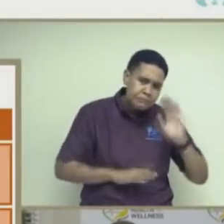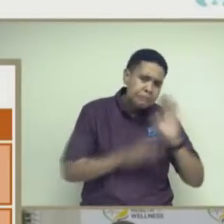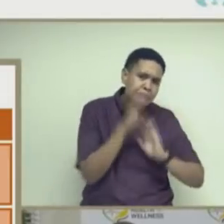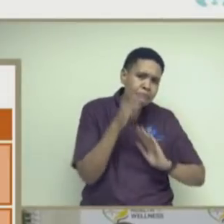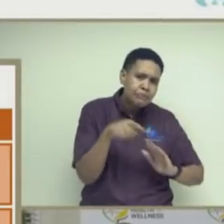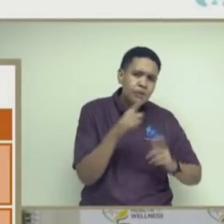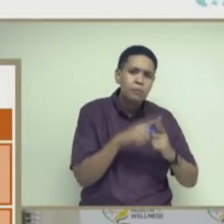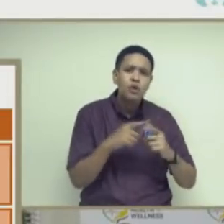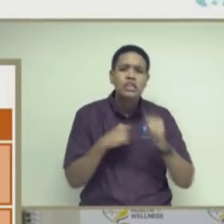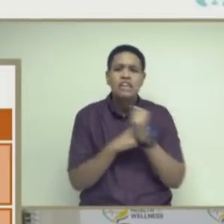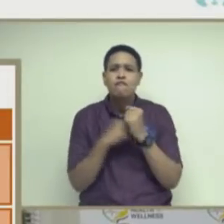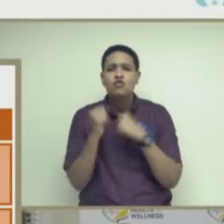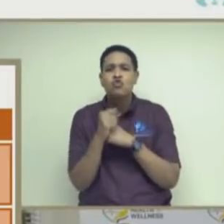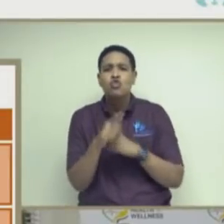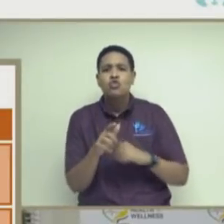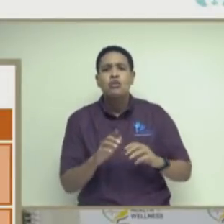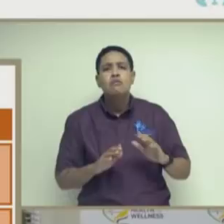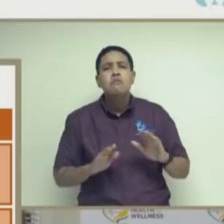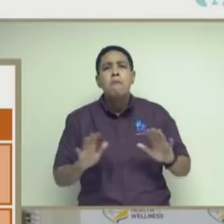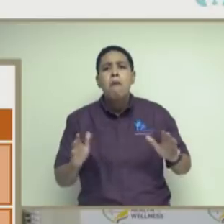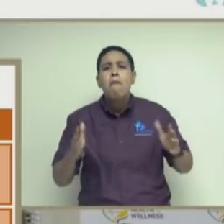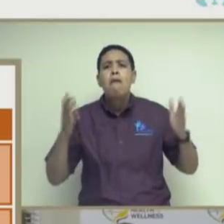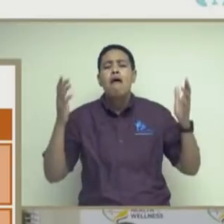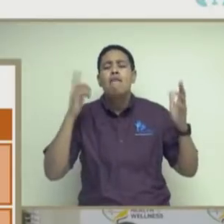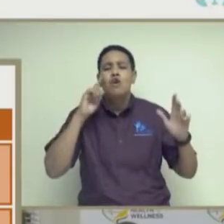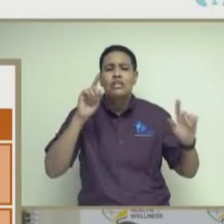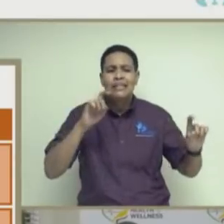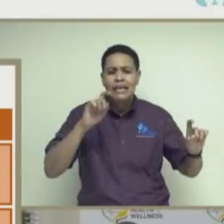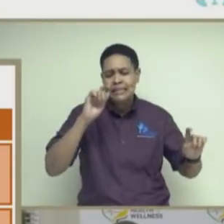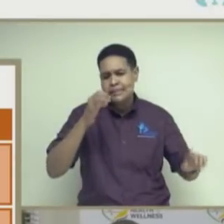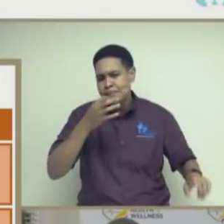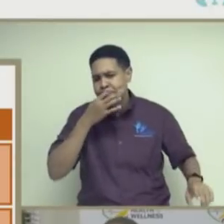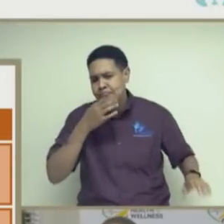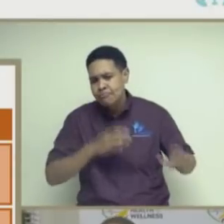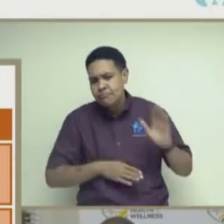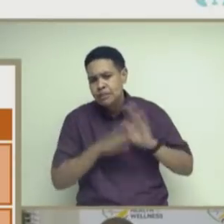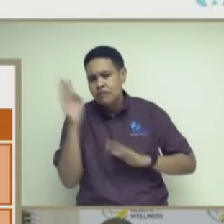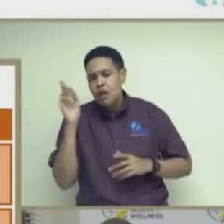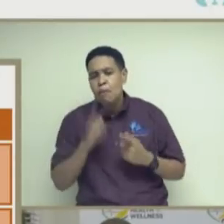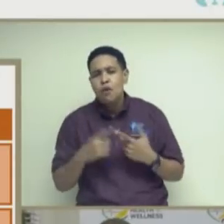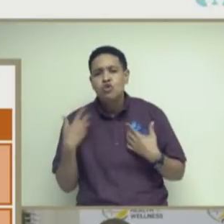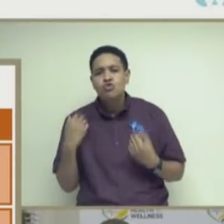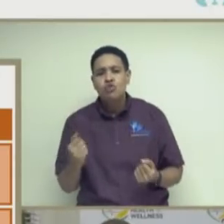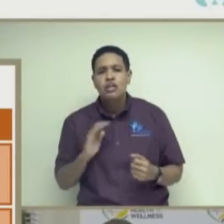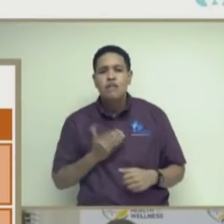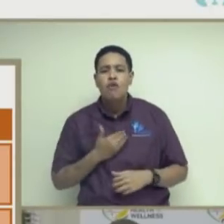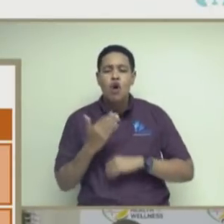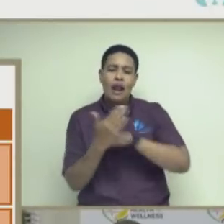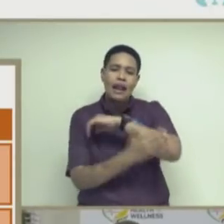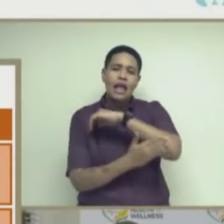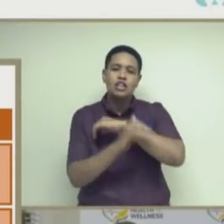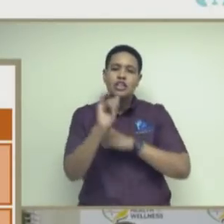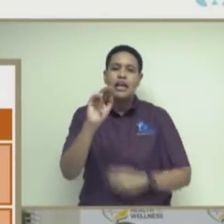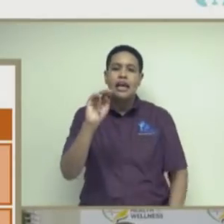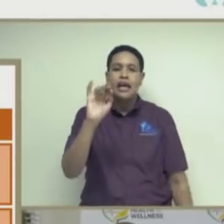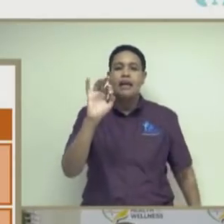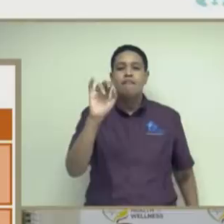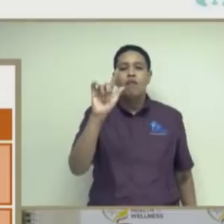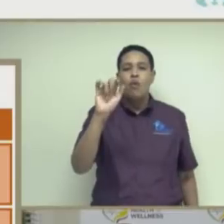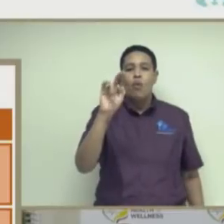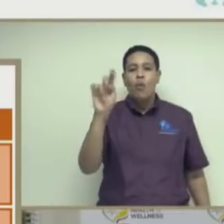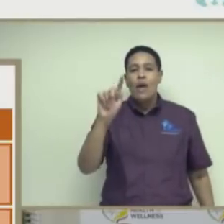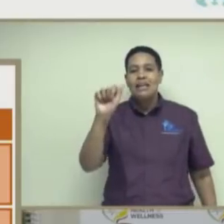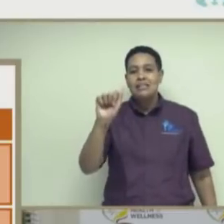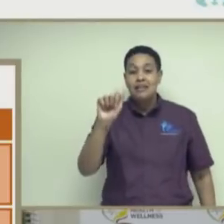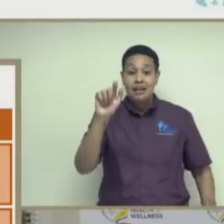our infrastructure for testing and the strengthening of our National Influenza Center to undertake the